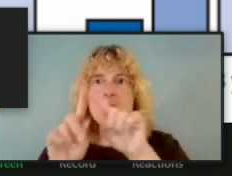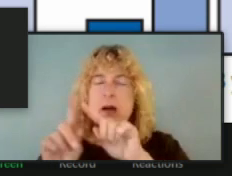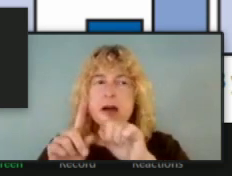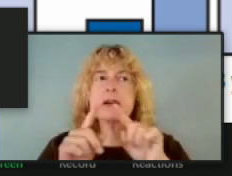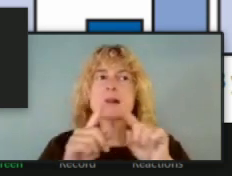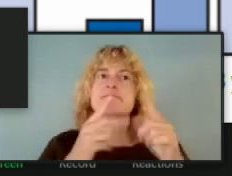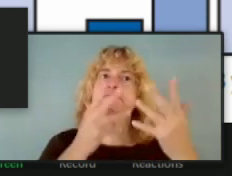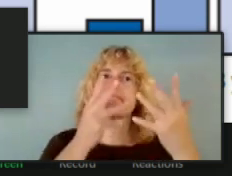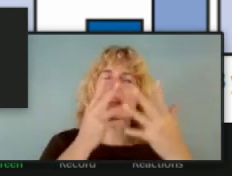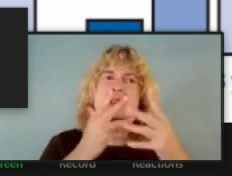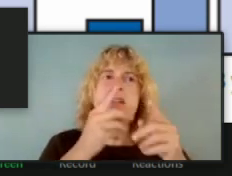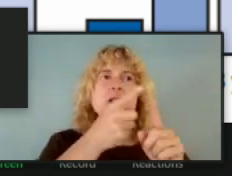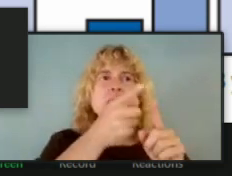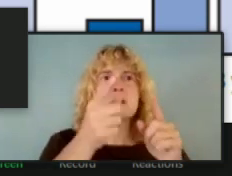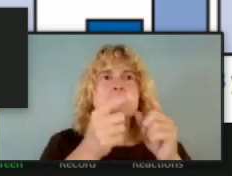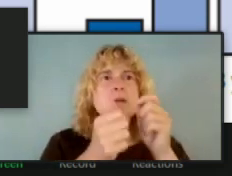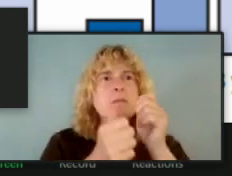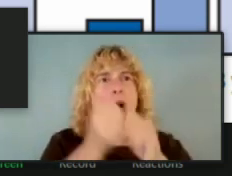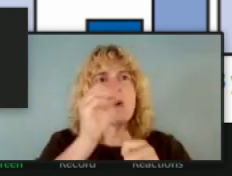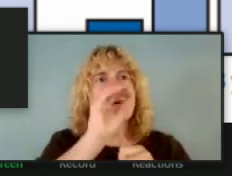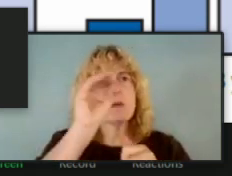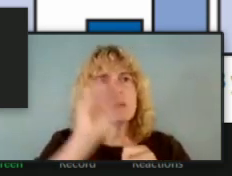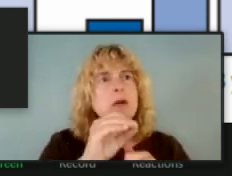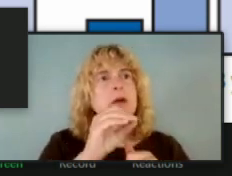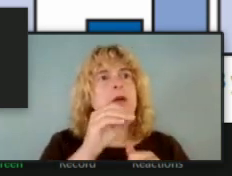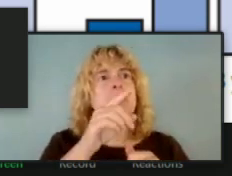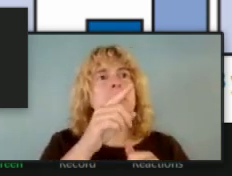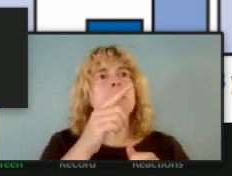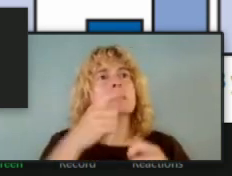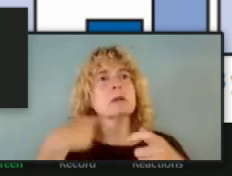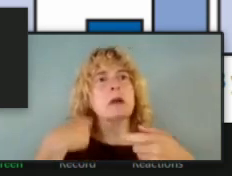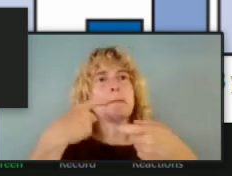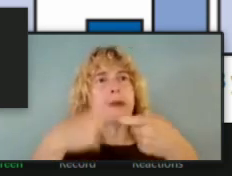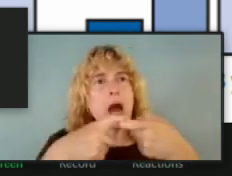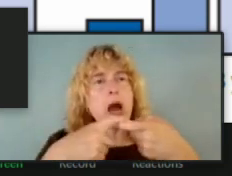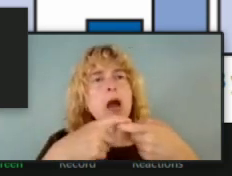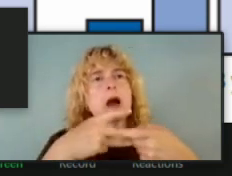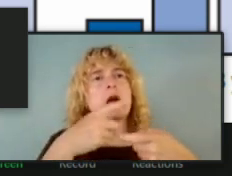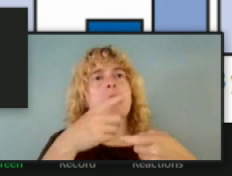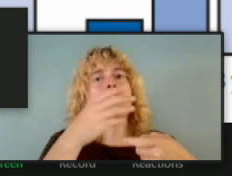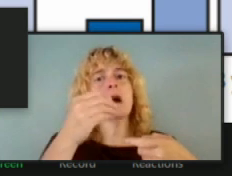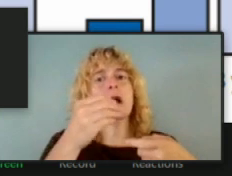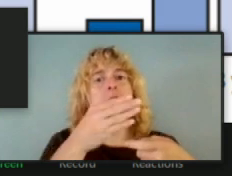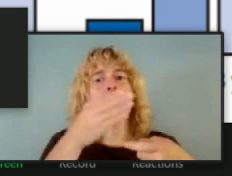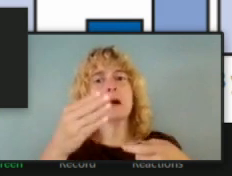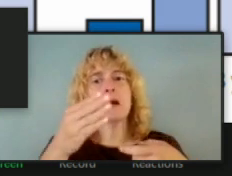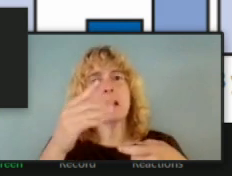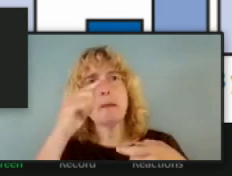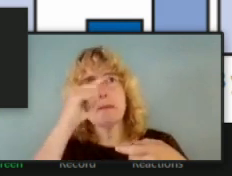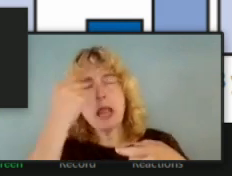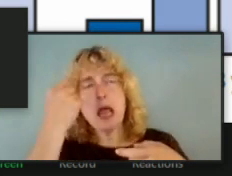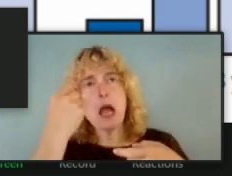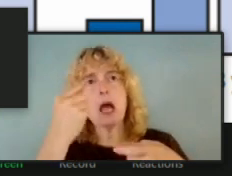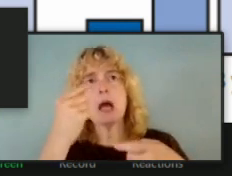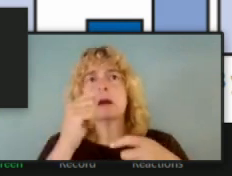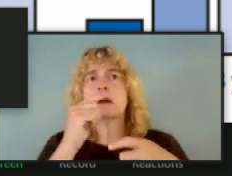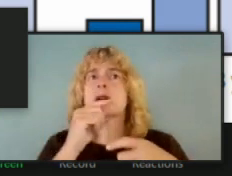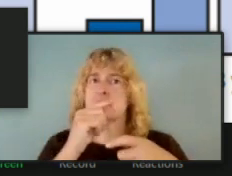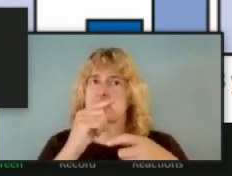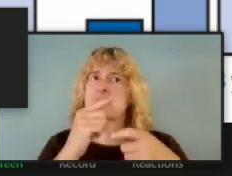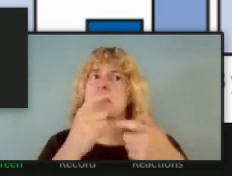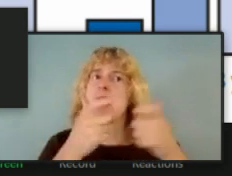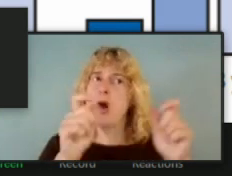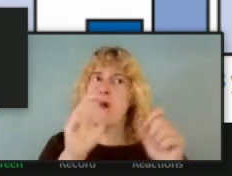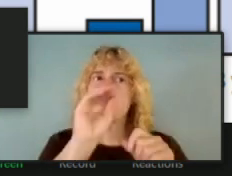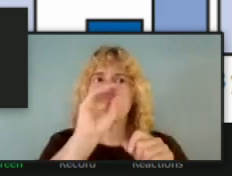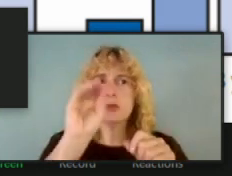and Latino ethnicity or race, if you will, and Black non-Hispanics also had a large case rate.